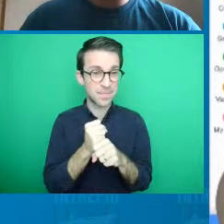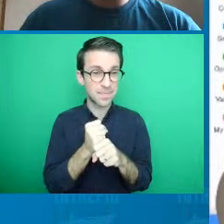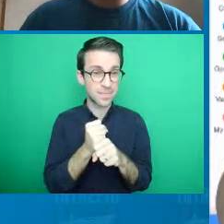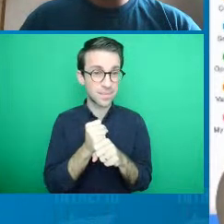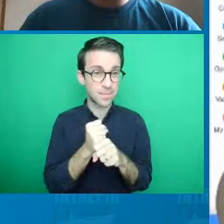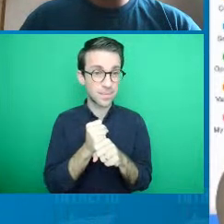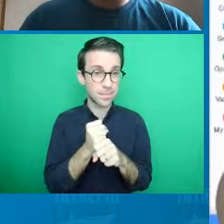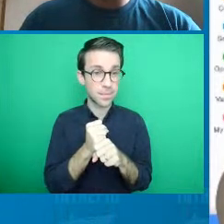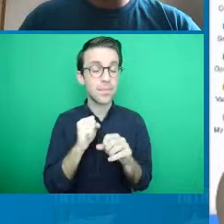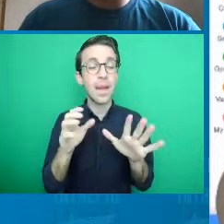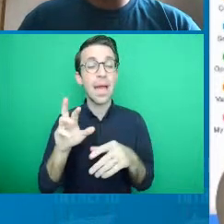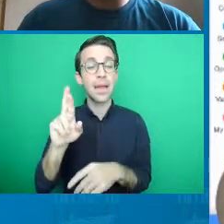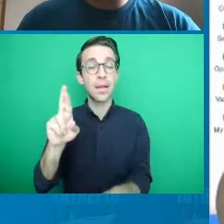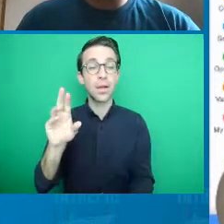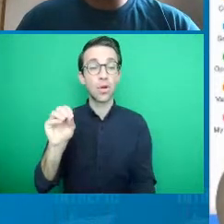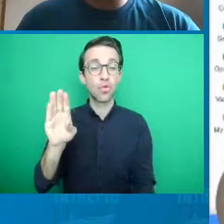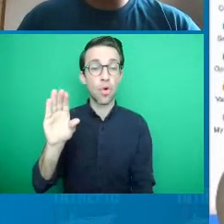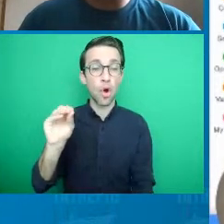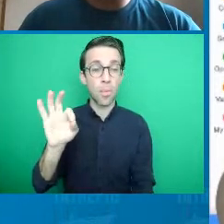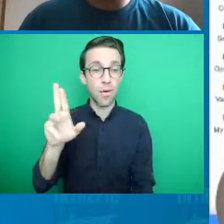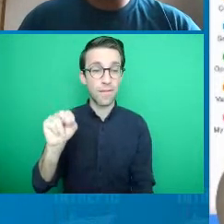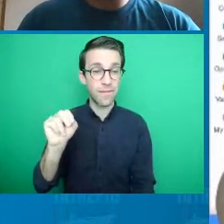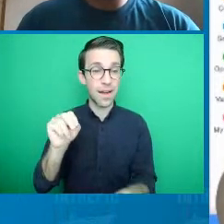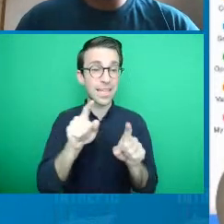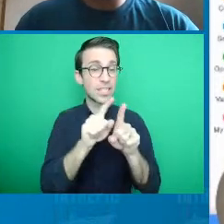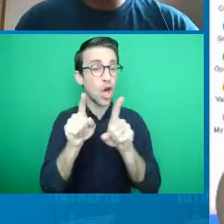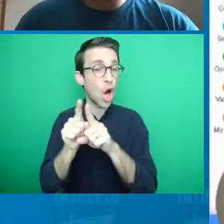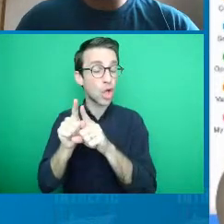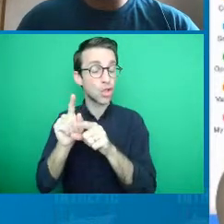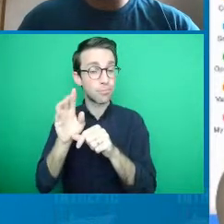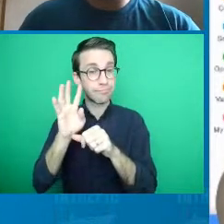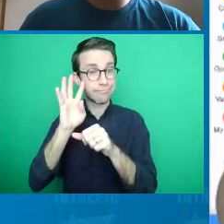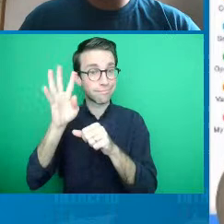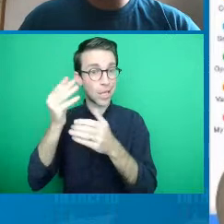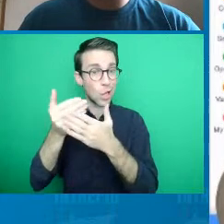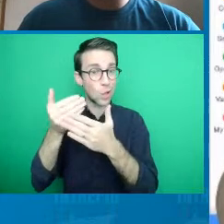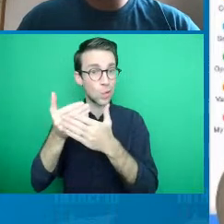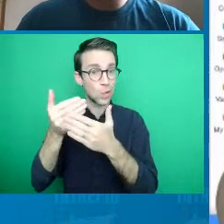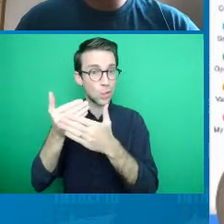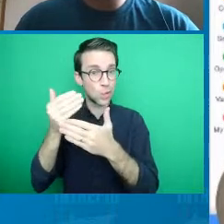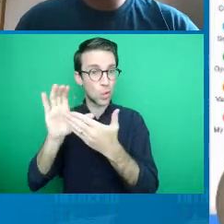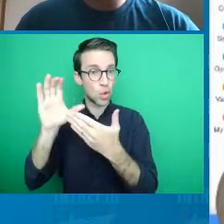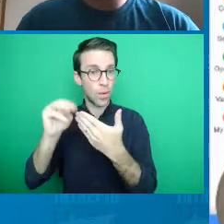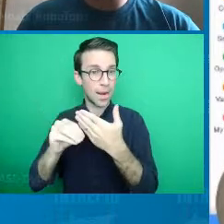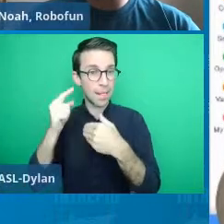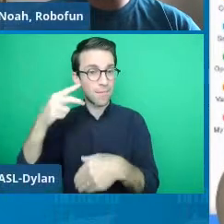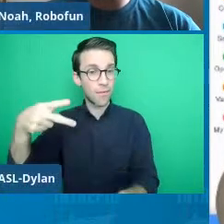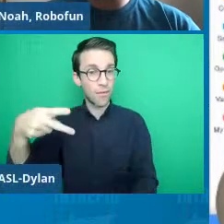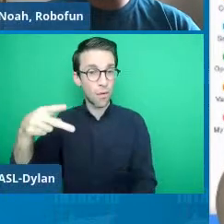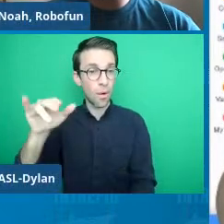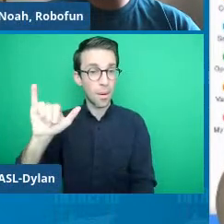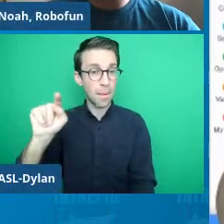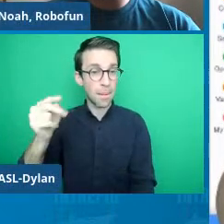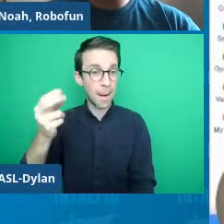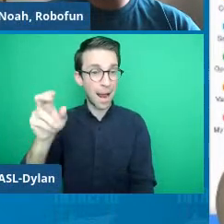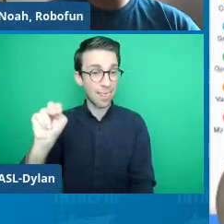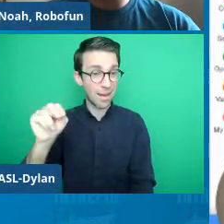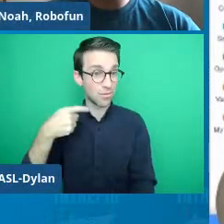And RoboFun is also developing a Python curriculum, so I'm currently learning Python as well.